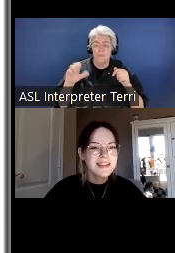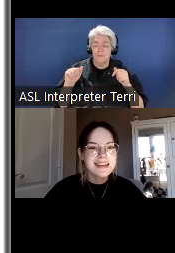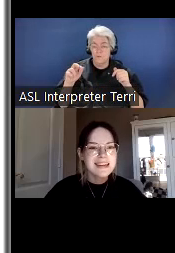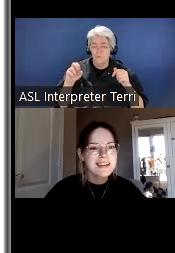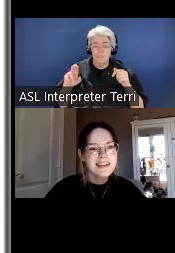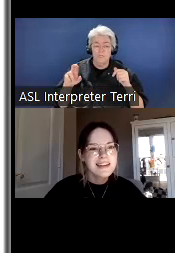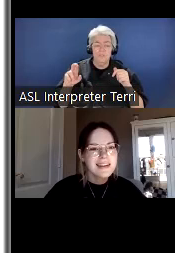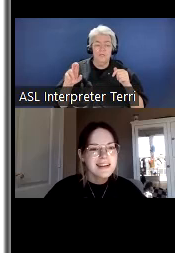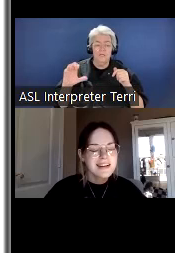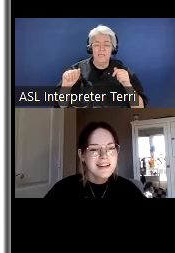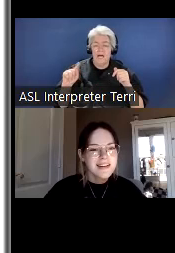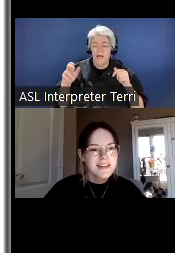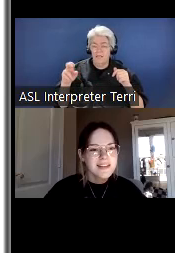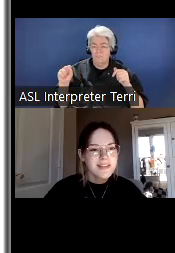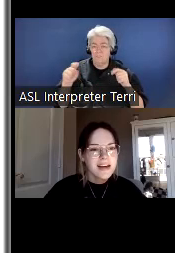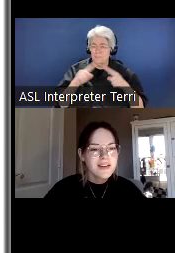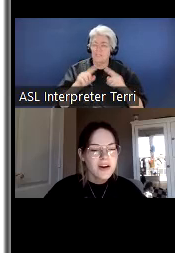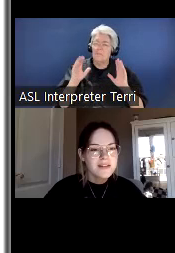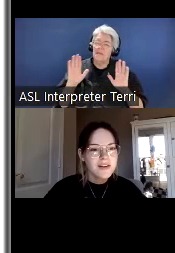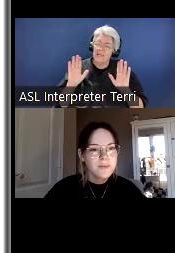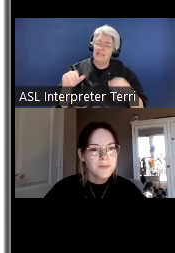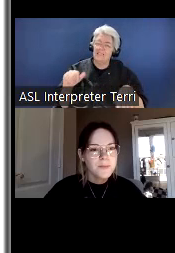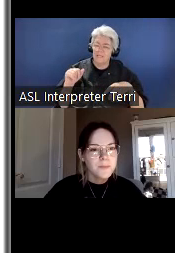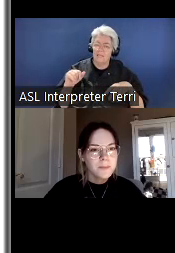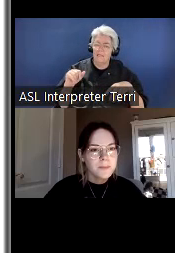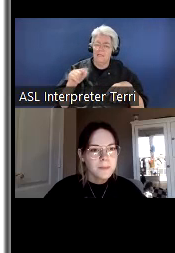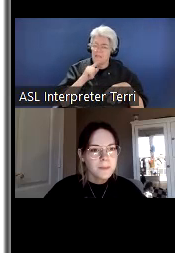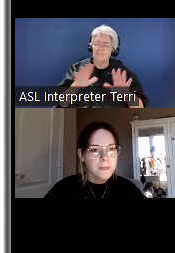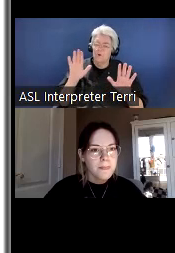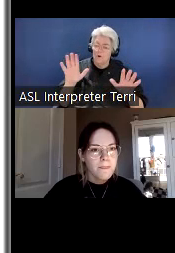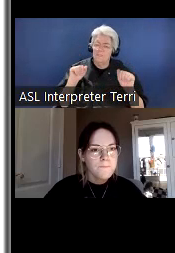Catches. Amazing. That's awesome.